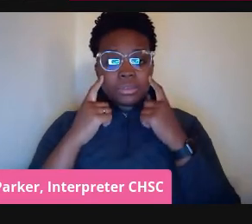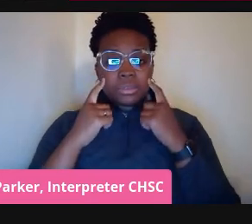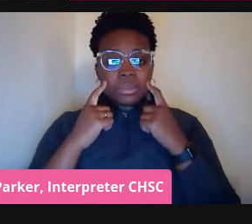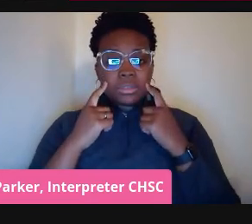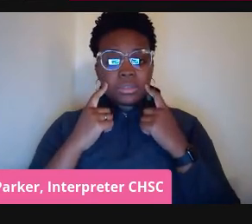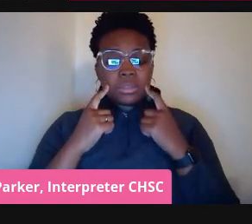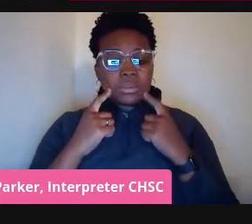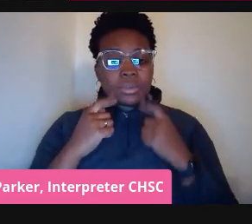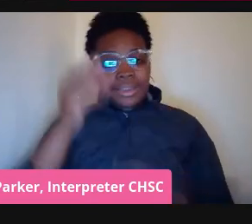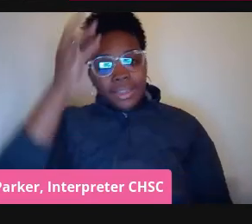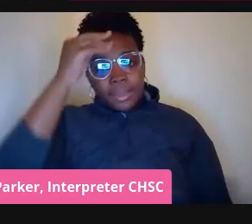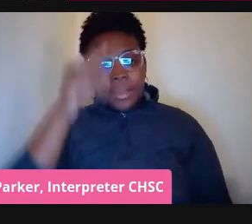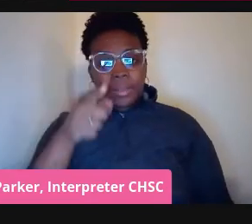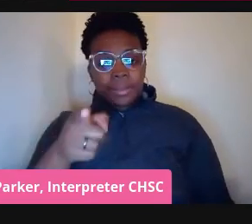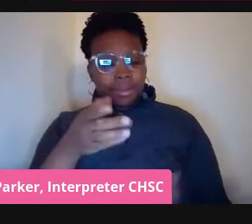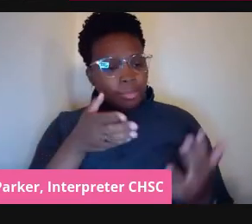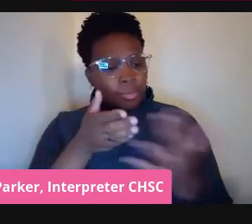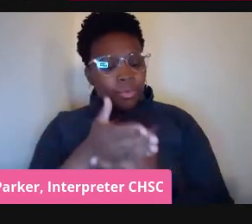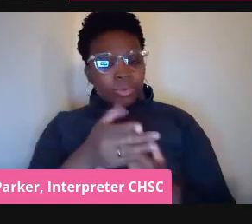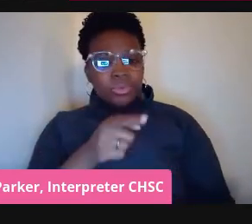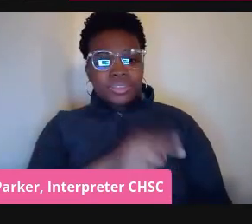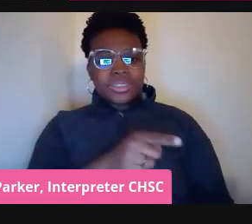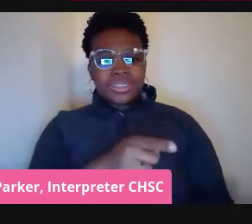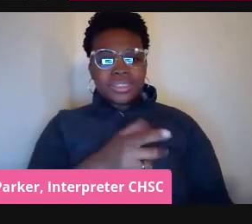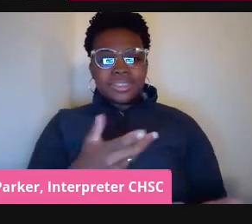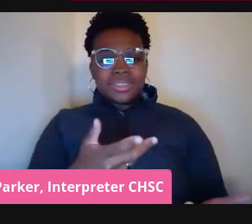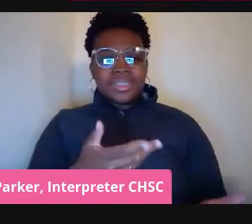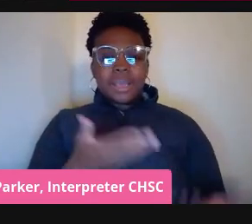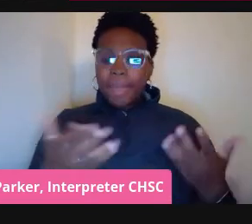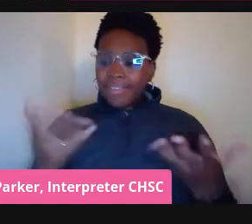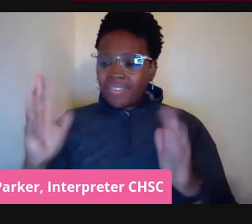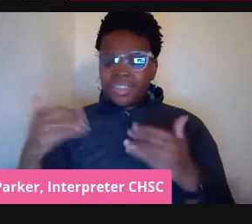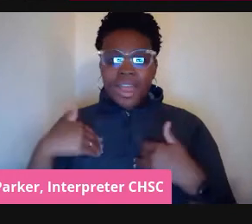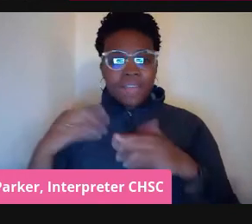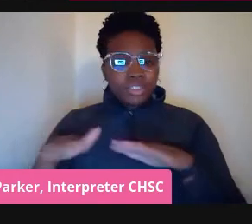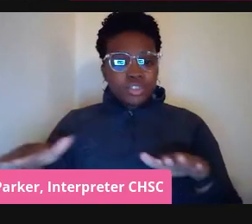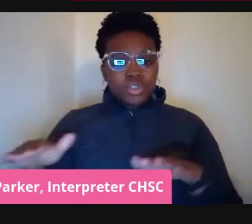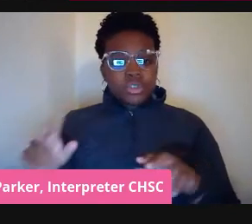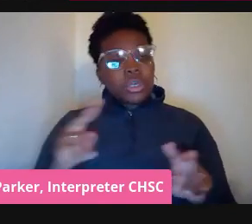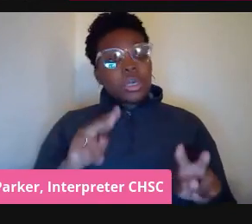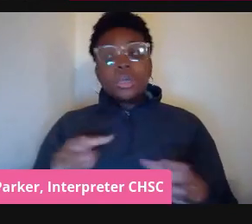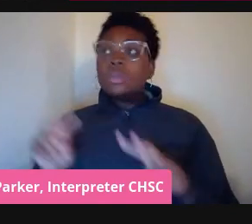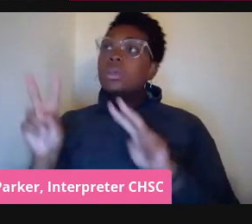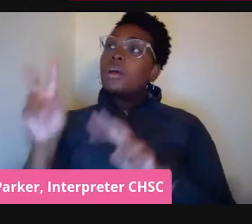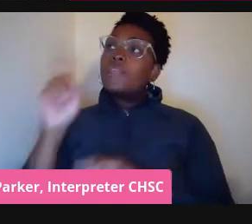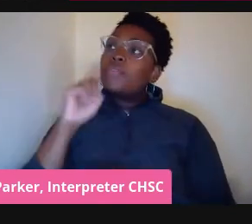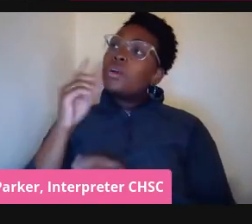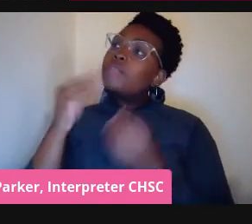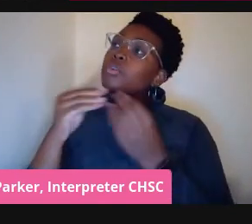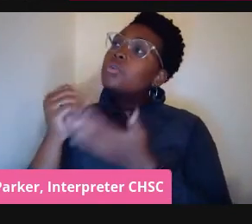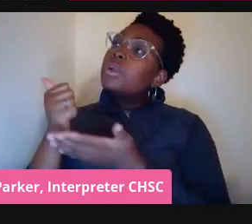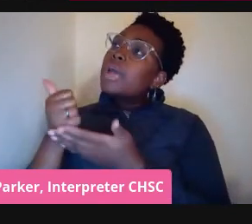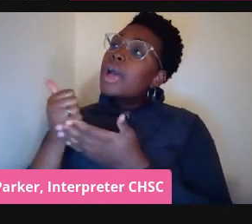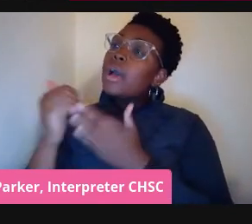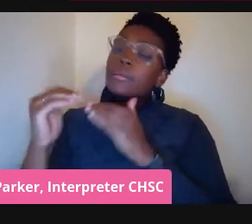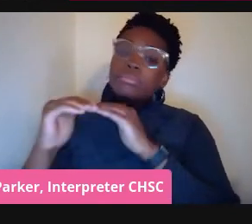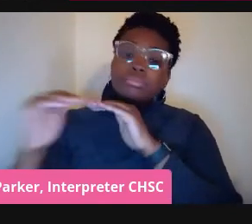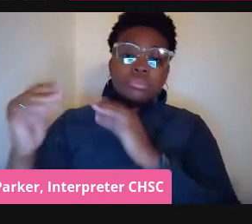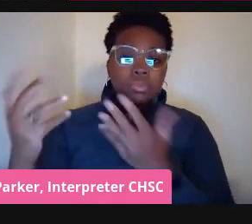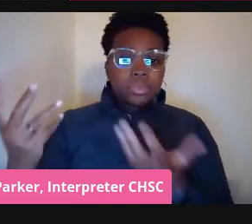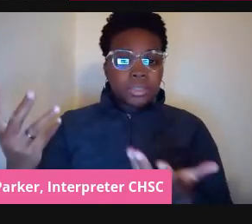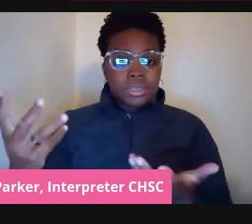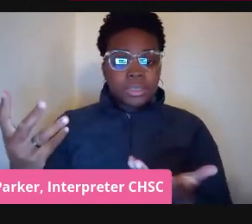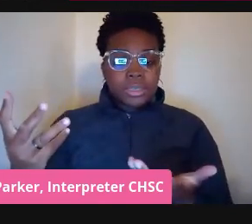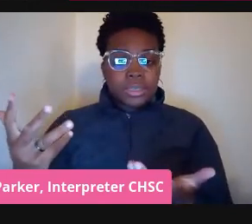about them having to go through this. And they might even have children already that are looking to them for food and for sustainability.